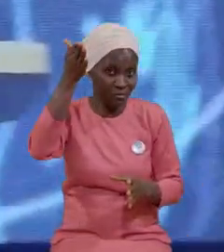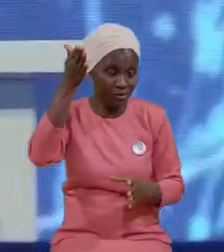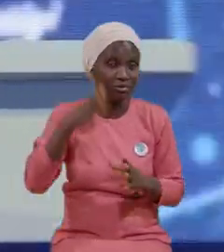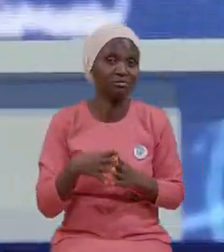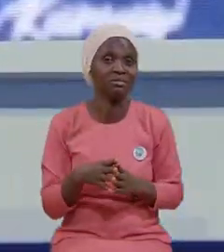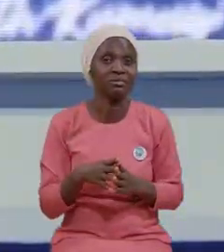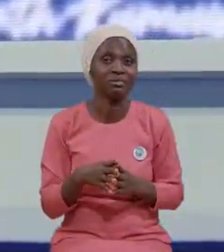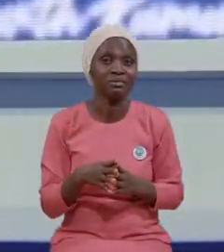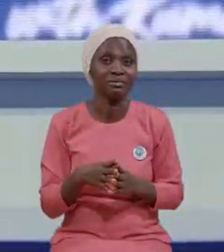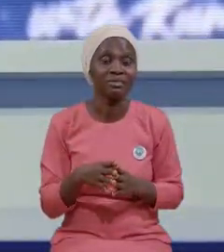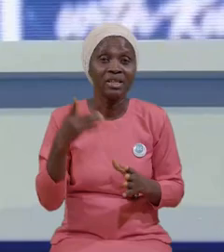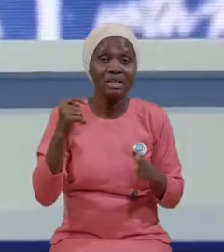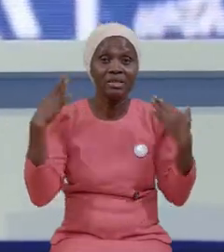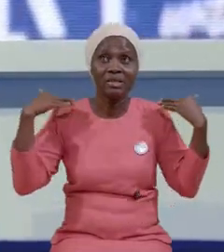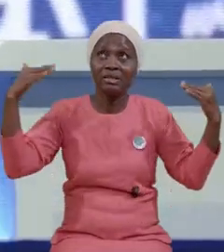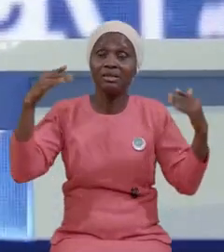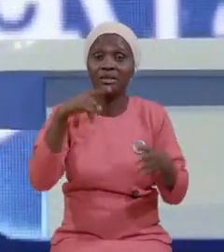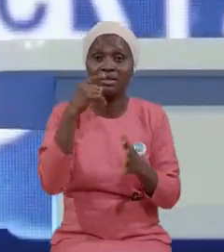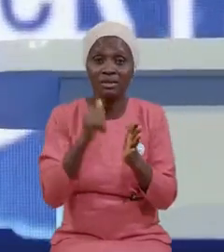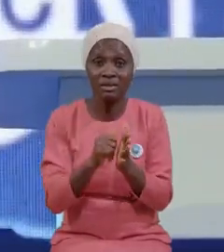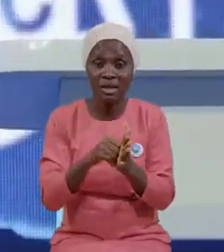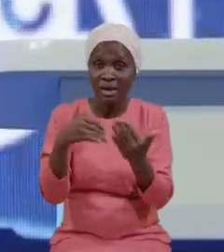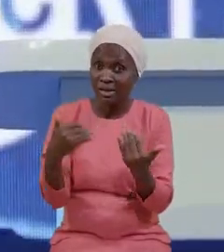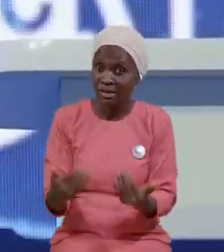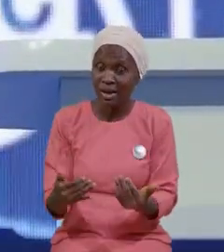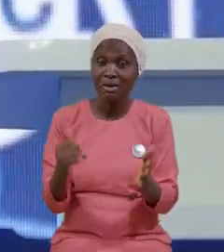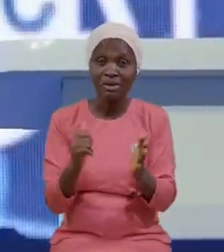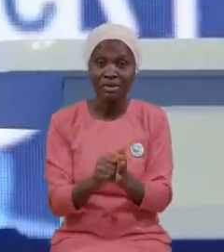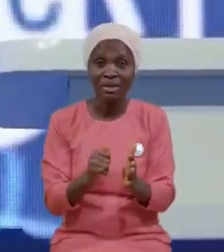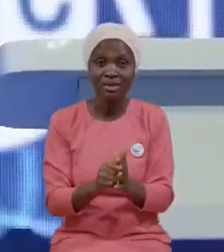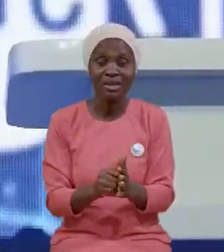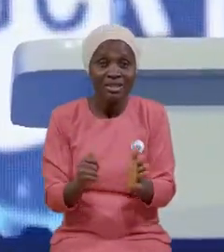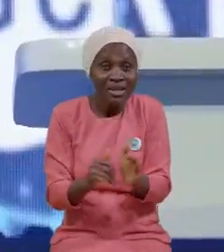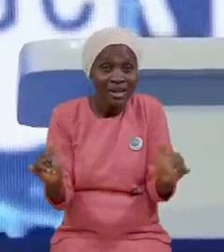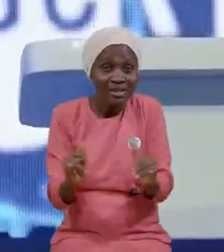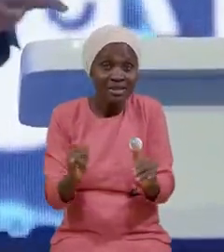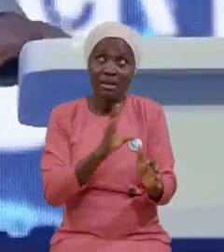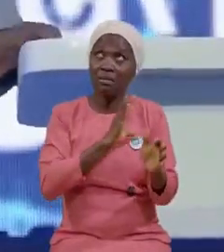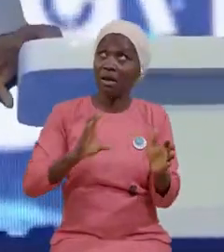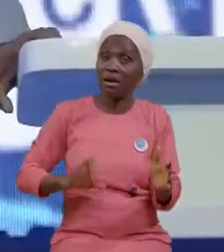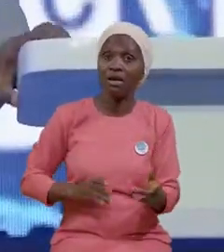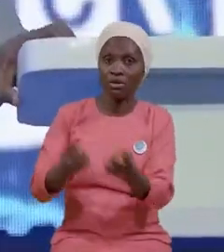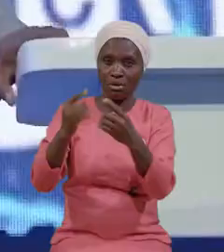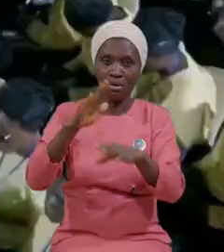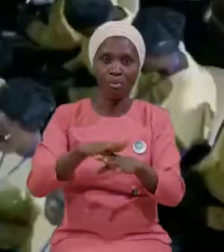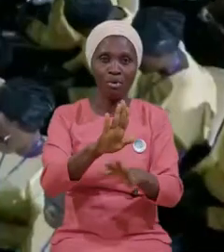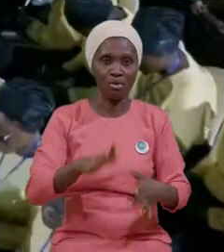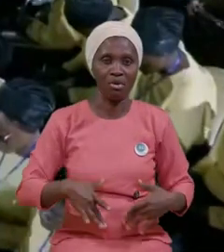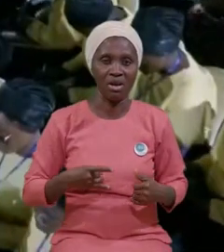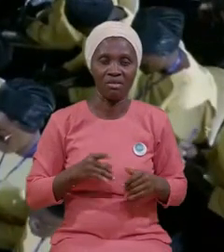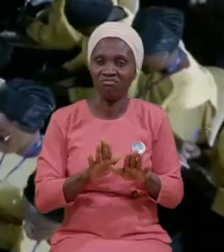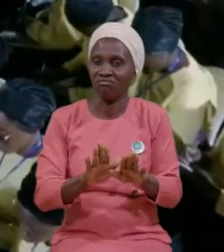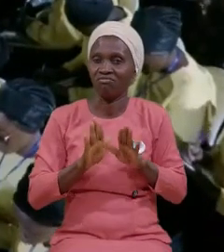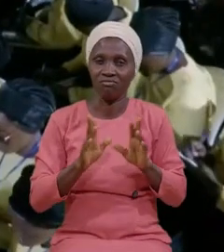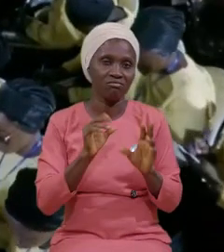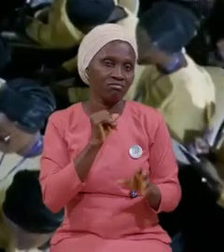The angel said that now that same Christ is coming upon your life, fear not.